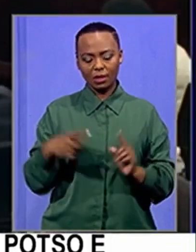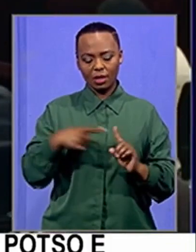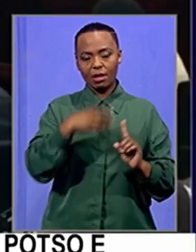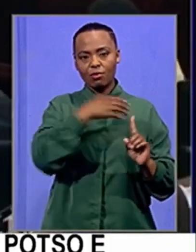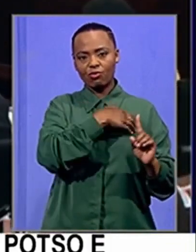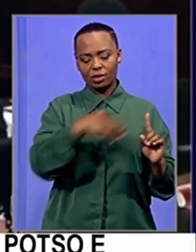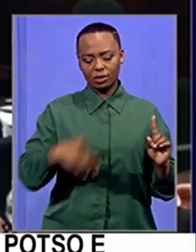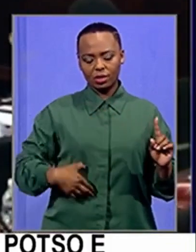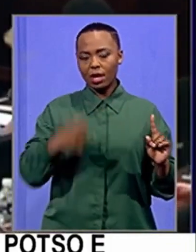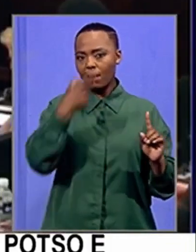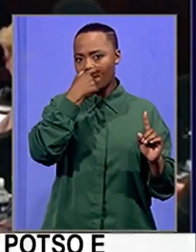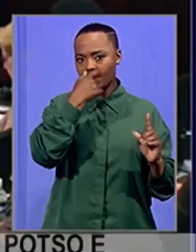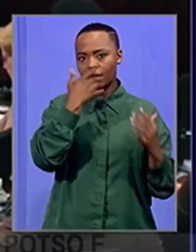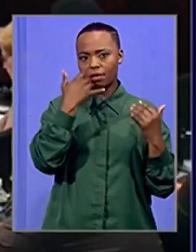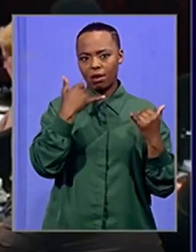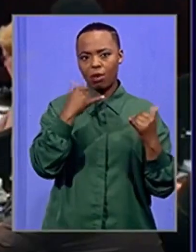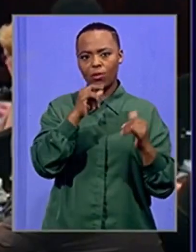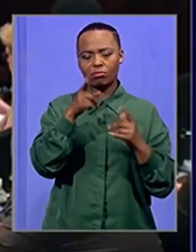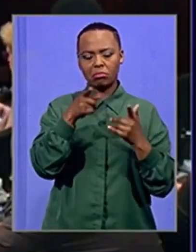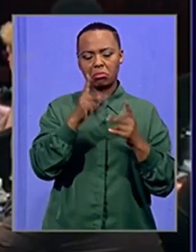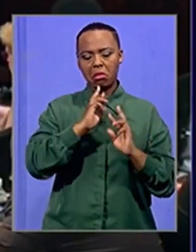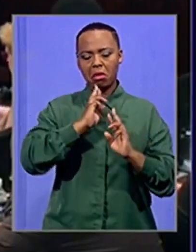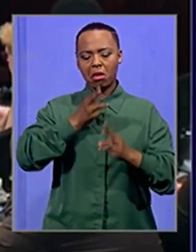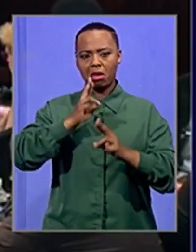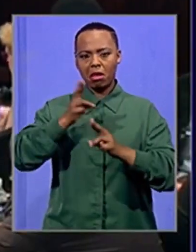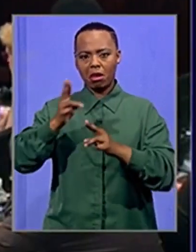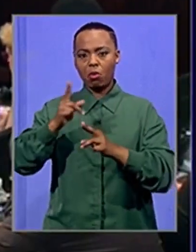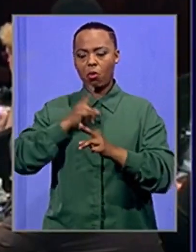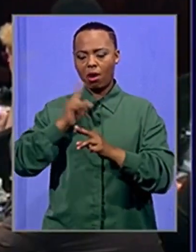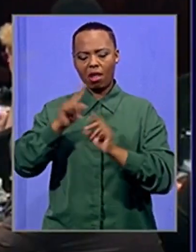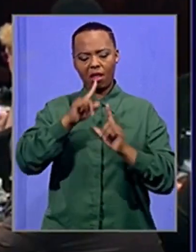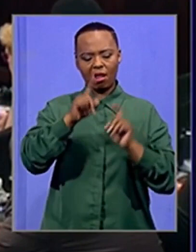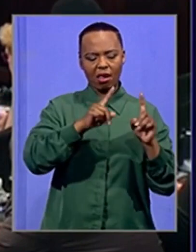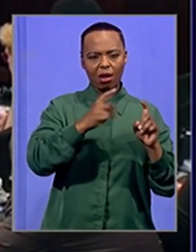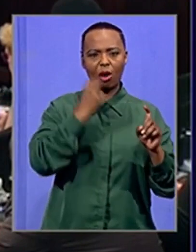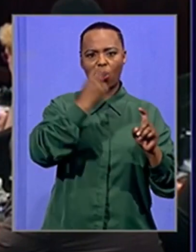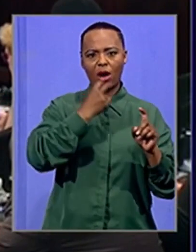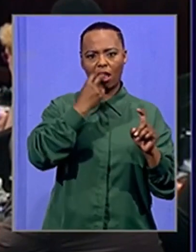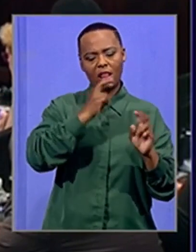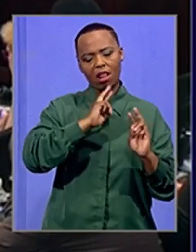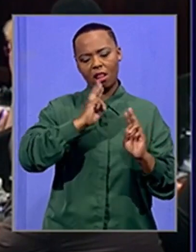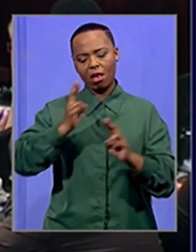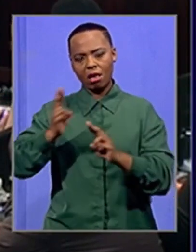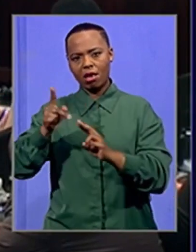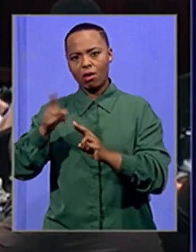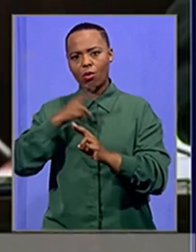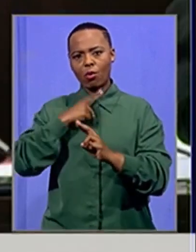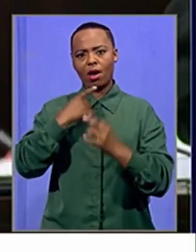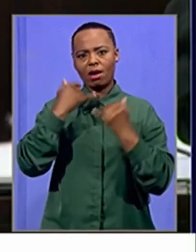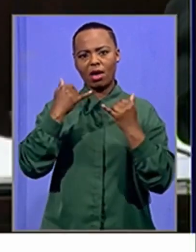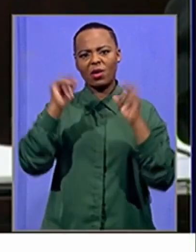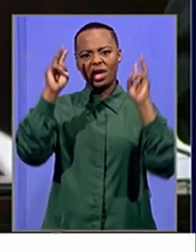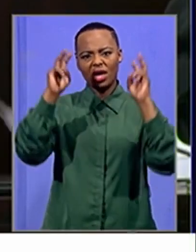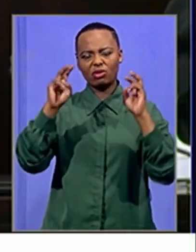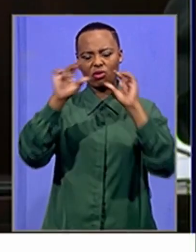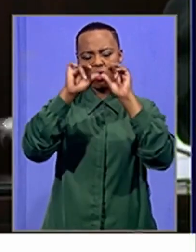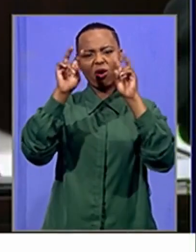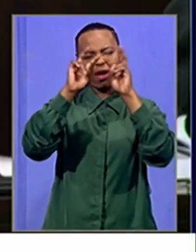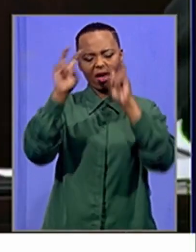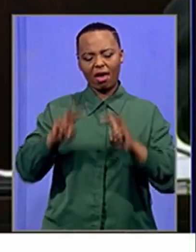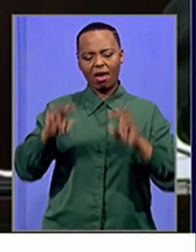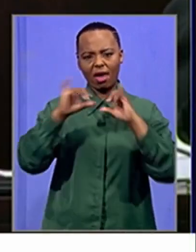Mopresiednte Ramaphosa o ile a hlongwa dipotso tse malebana le maano a hae a ho fedisa mohato wa kimollo ya motlakase. A range